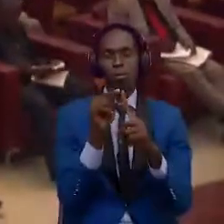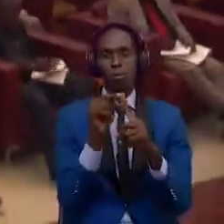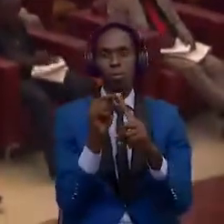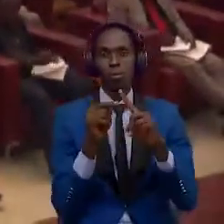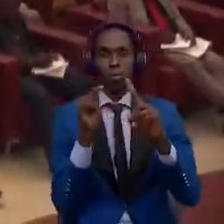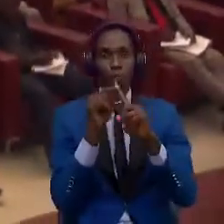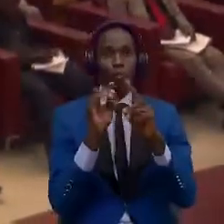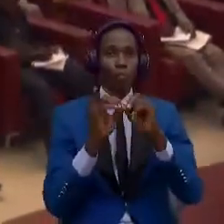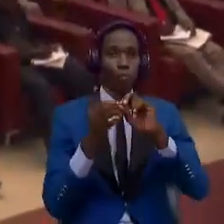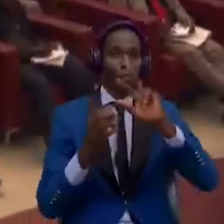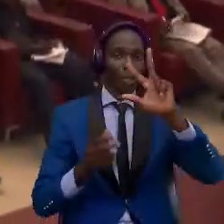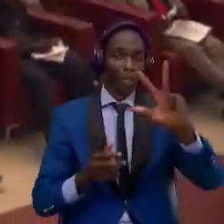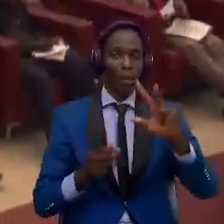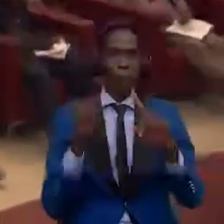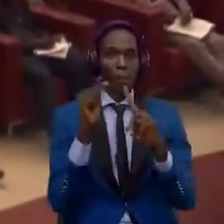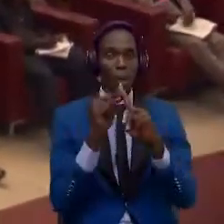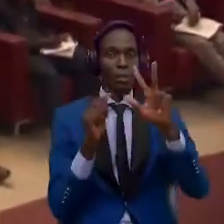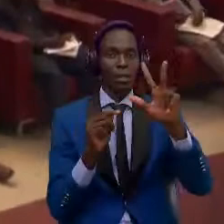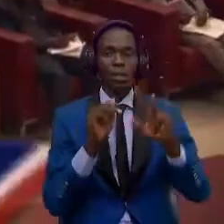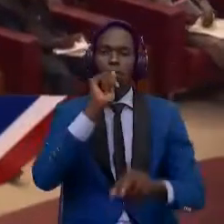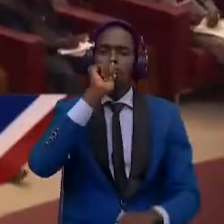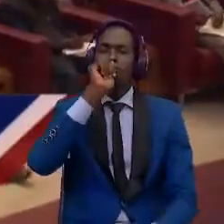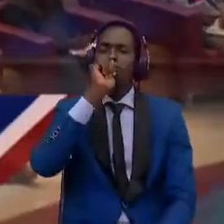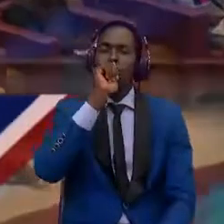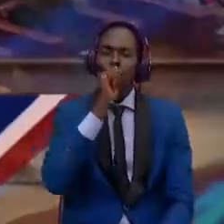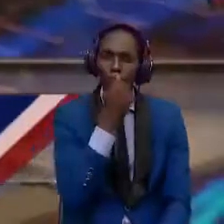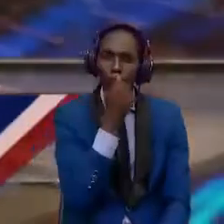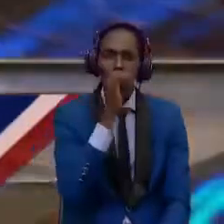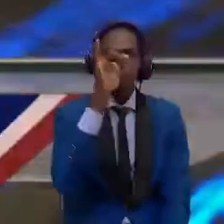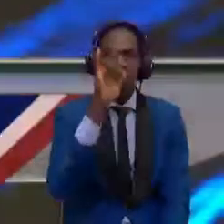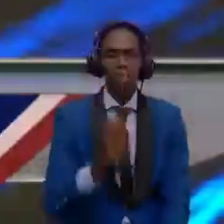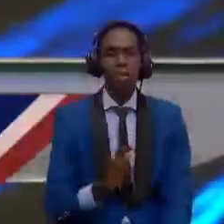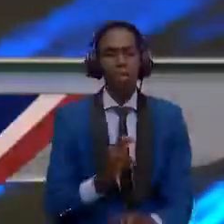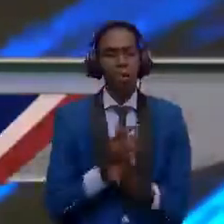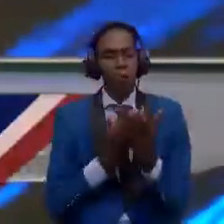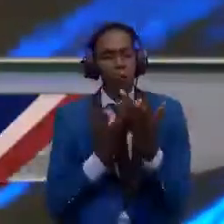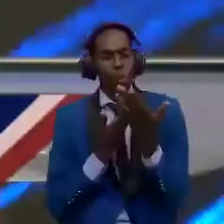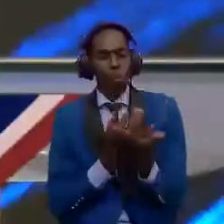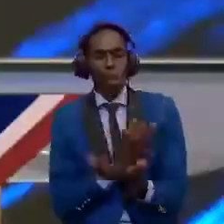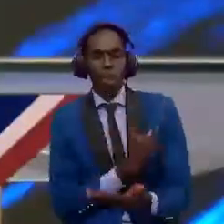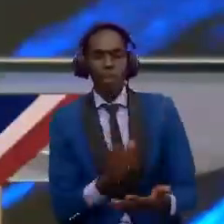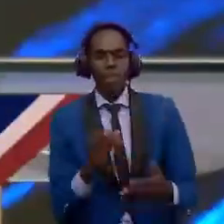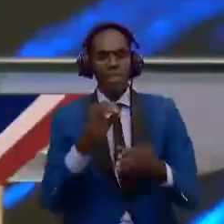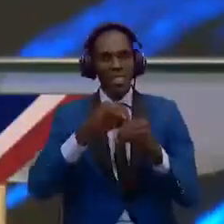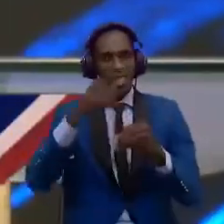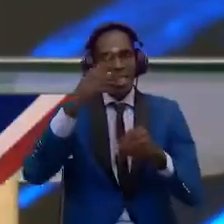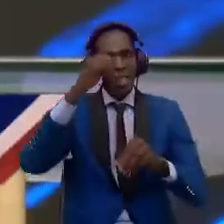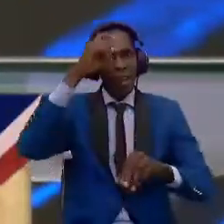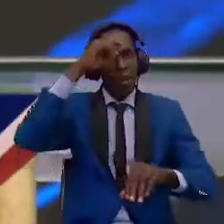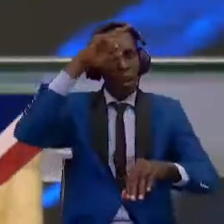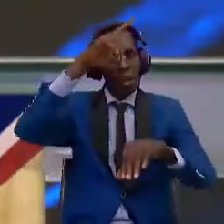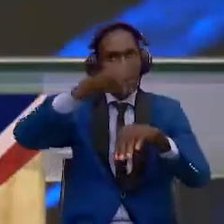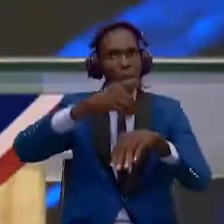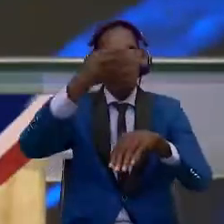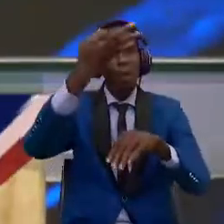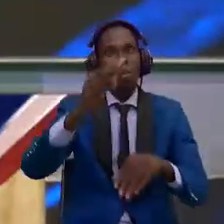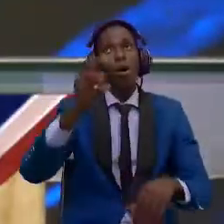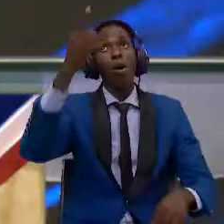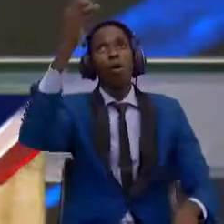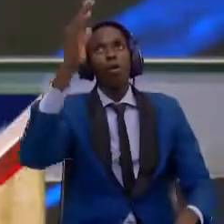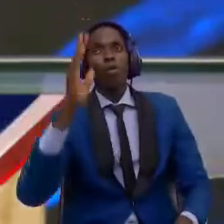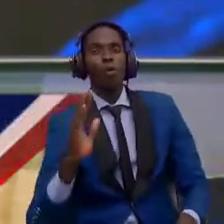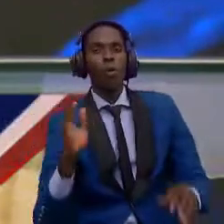number three. We're looking at patiently waiting in the wisdom of God